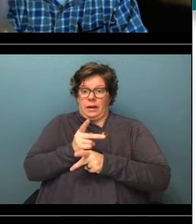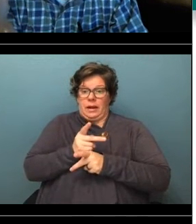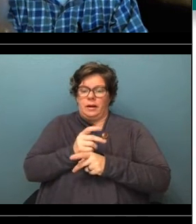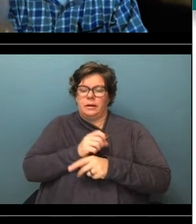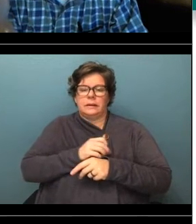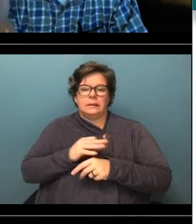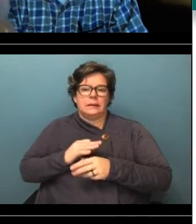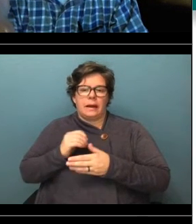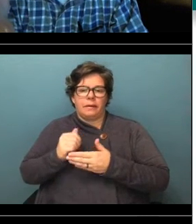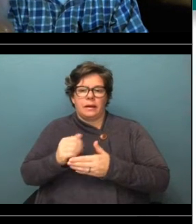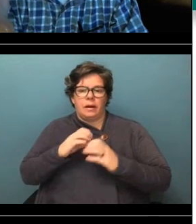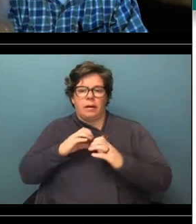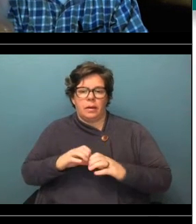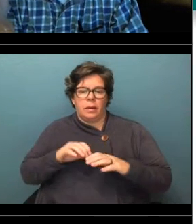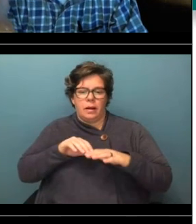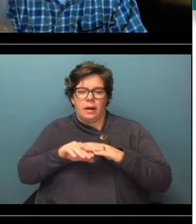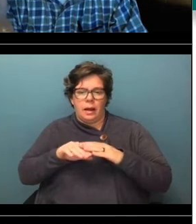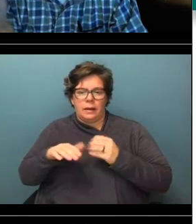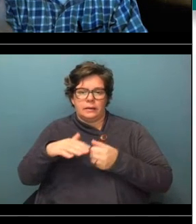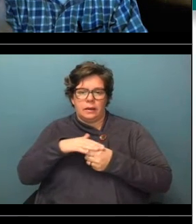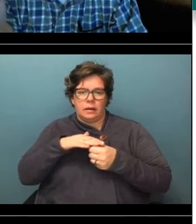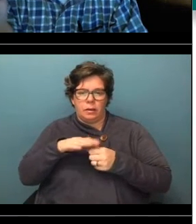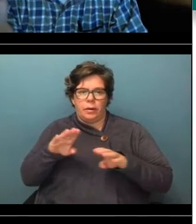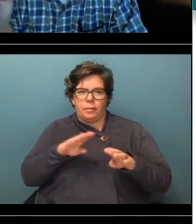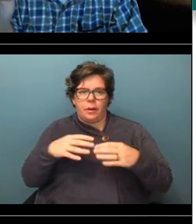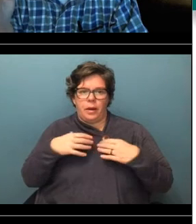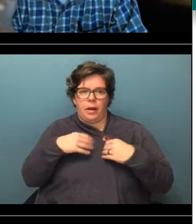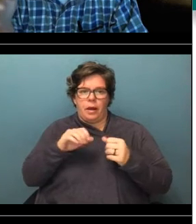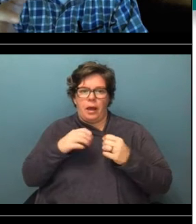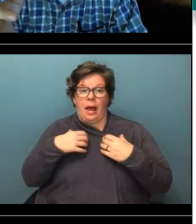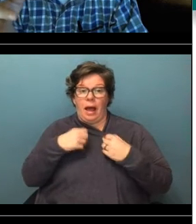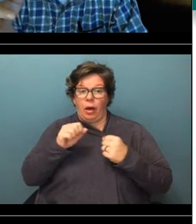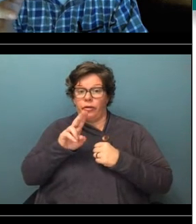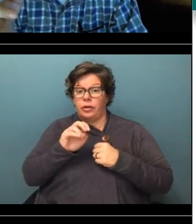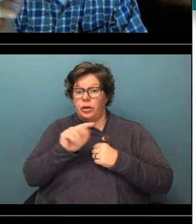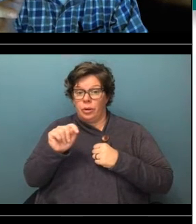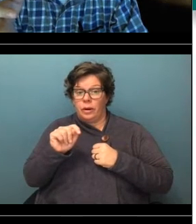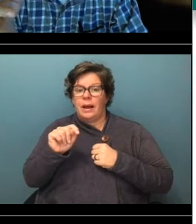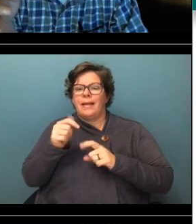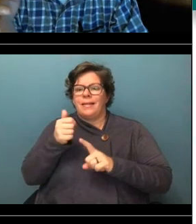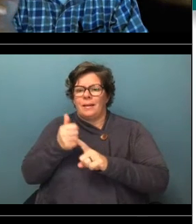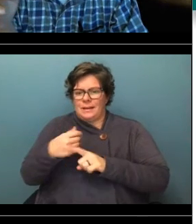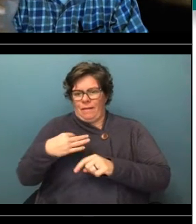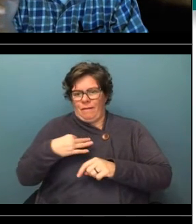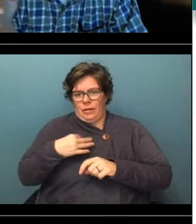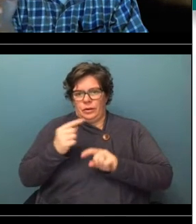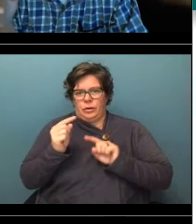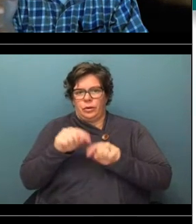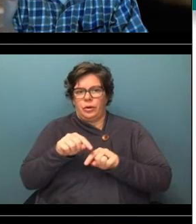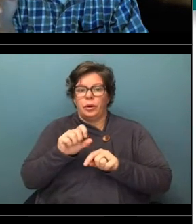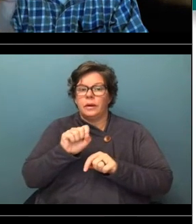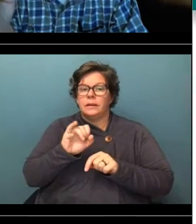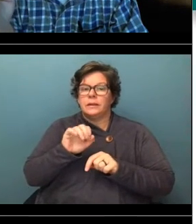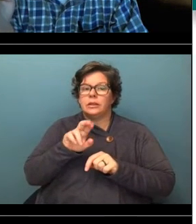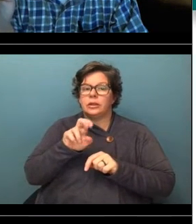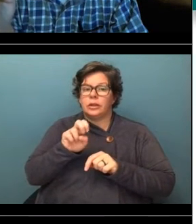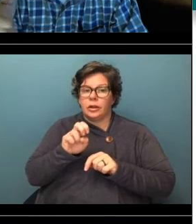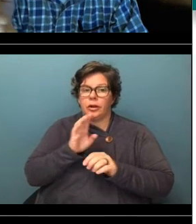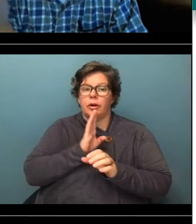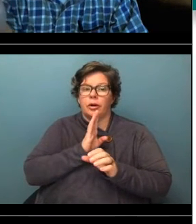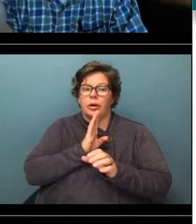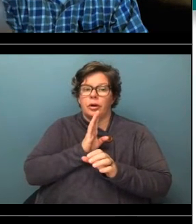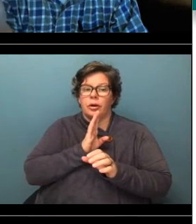assist the client in accessing a local behavioral health unit on a voluntary basis. If a secure psych transport is available,